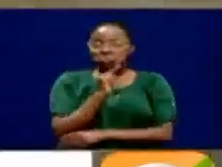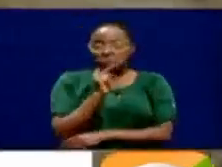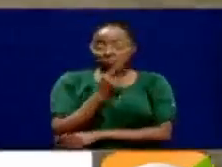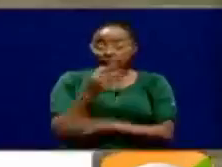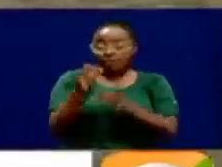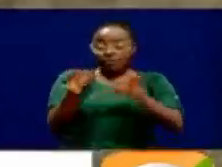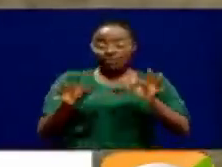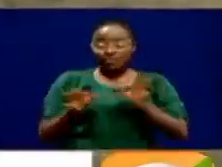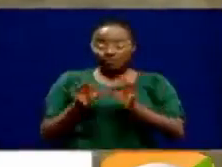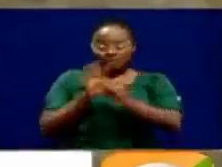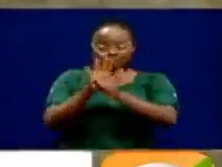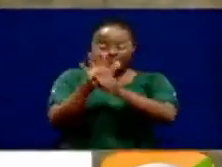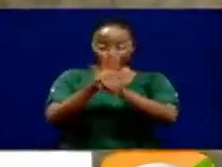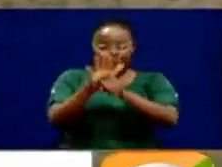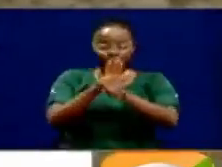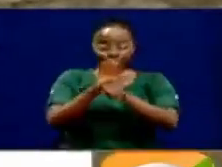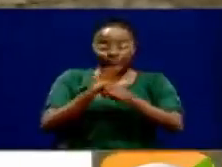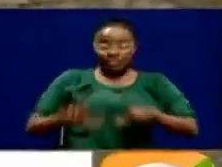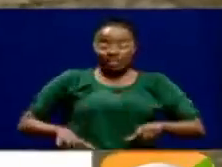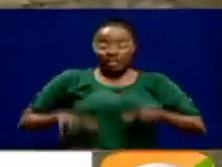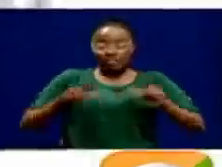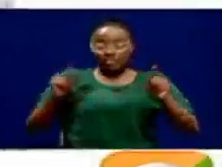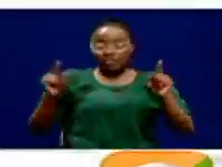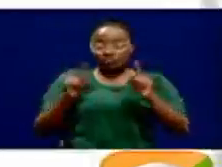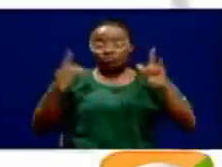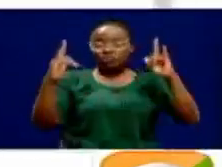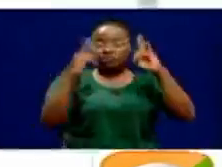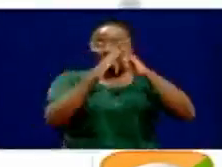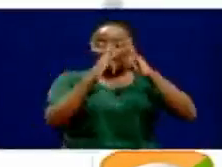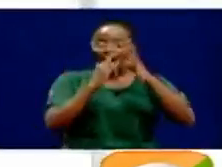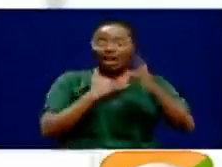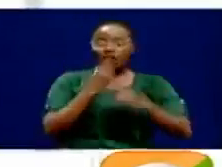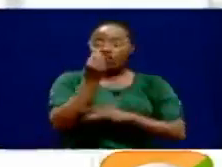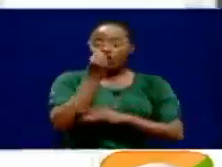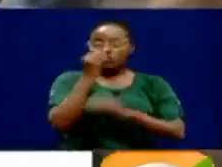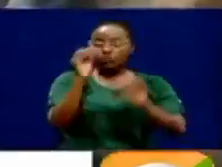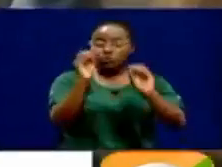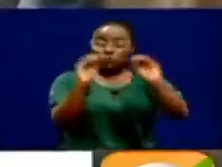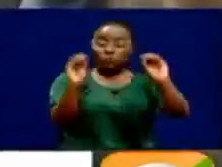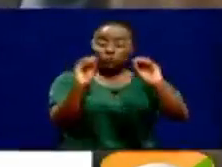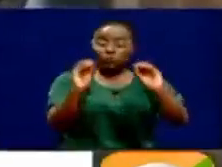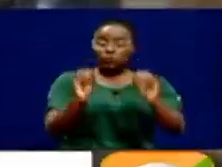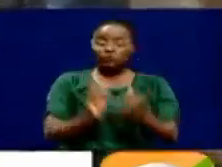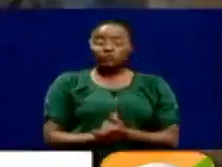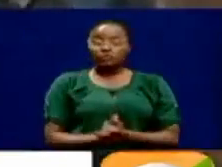of families are now forced to live in the temporary camps with no food to eat.